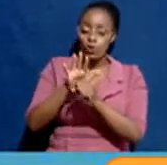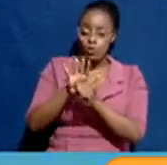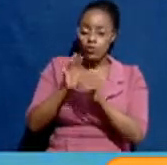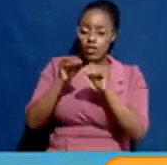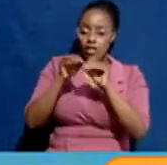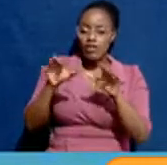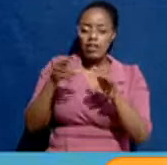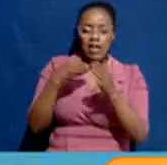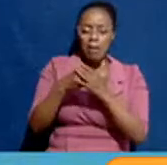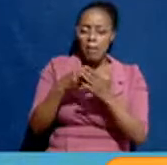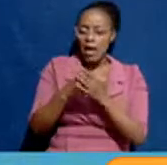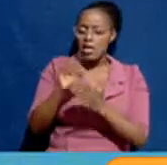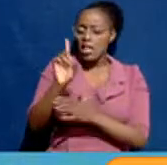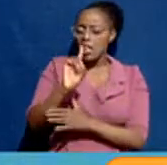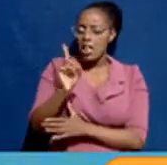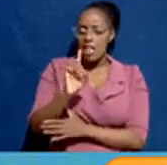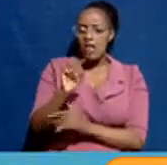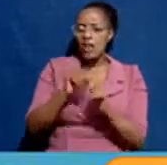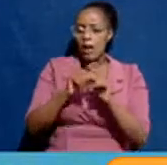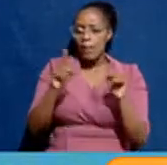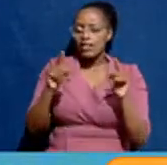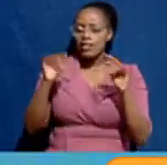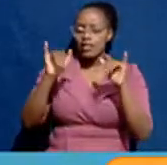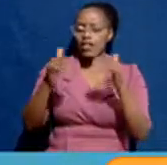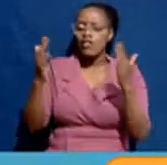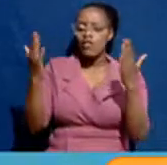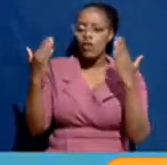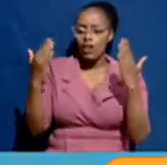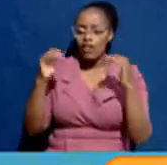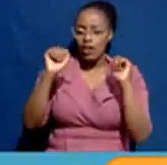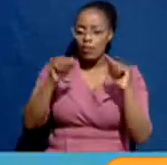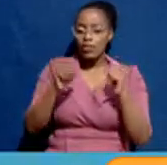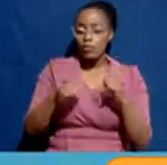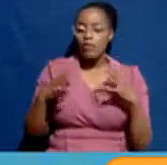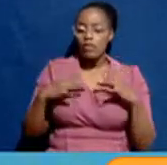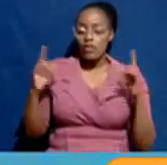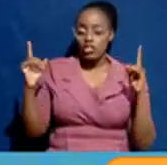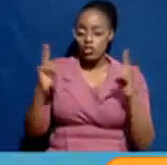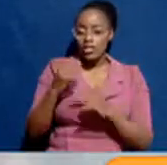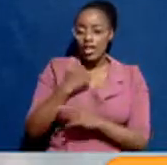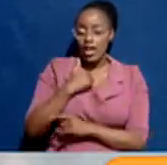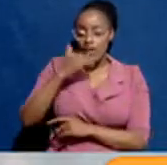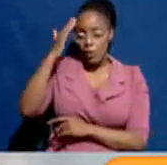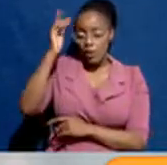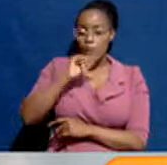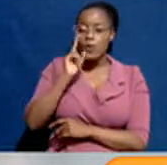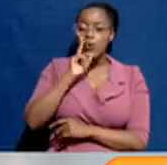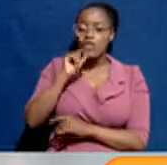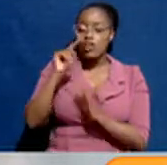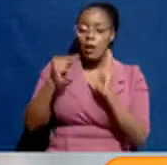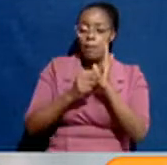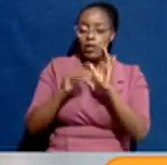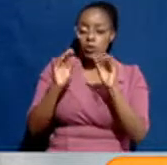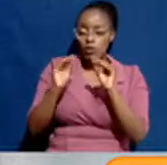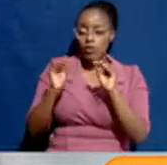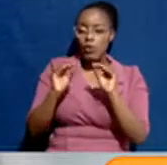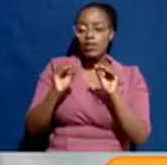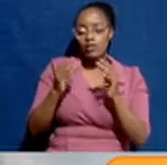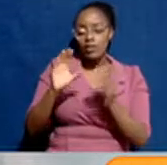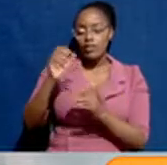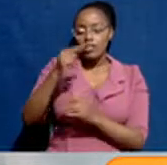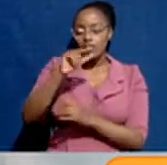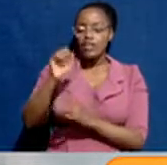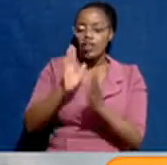You have money, but sometimes it takes you forever to access that. Okay. I have to take a quick break here. So, see, I know you have not finished your point, and then I'll come with Chege also to